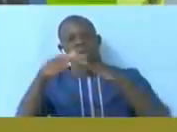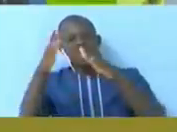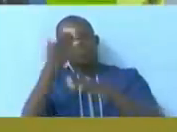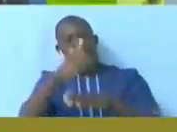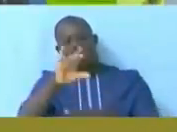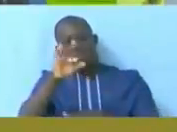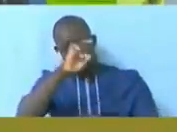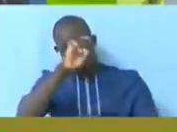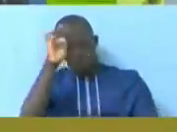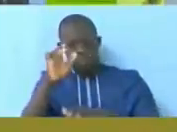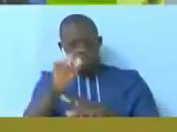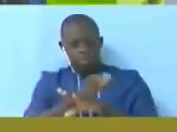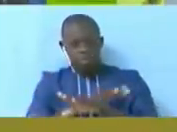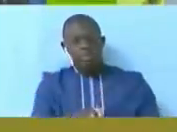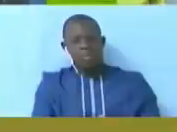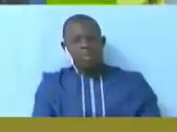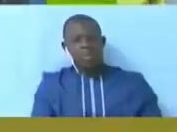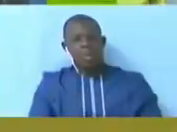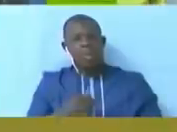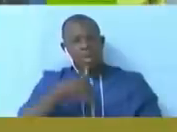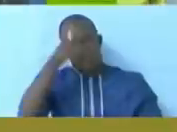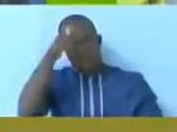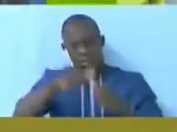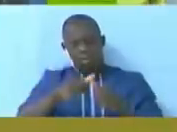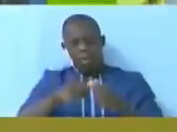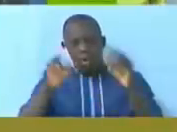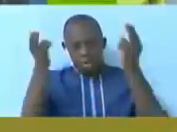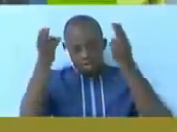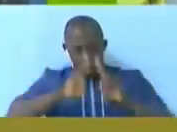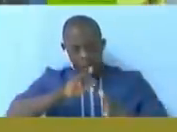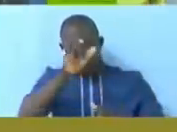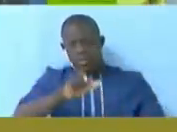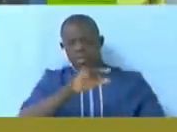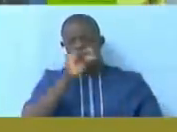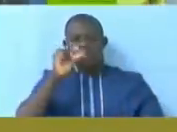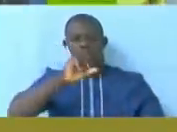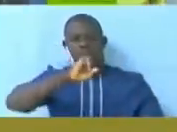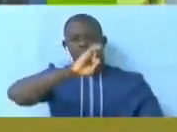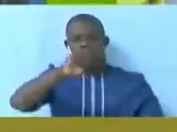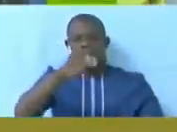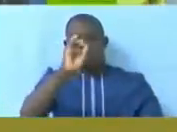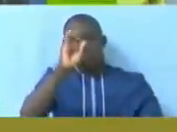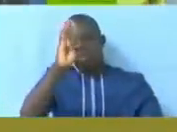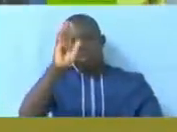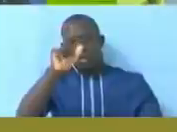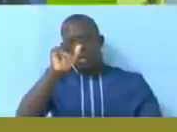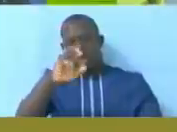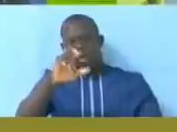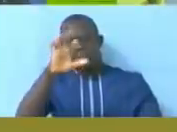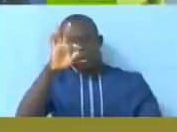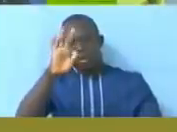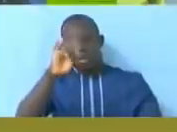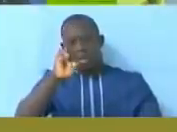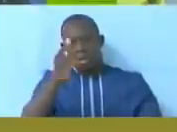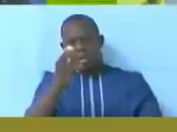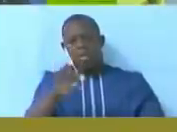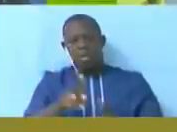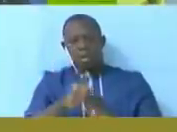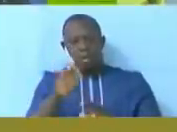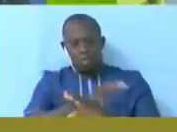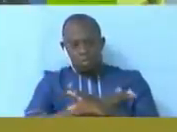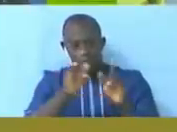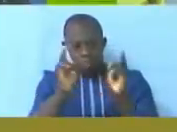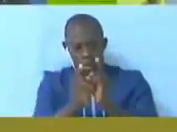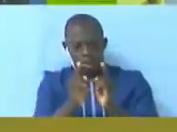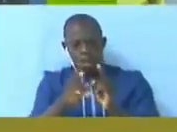bai. I remember lawyer Jobate. Kilo ba kang lawyer Jobate. Baba Dinding. Met along the corridors